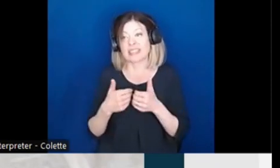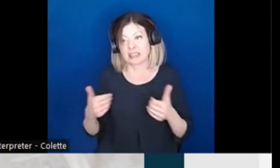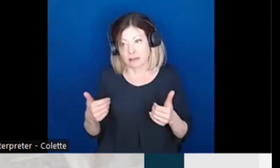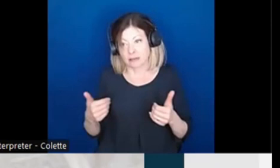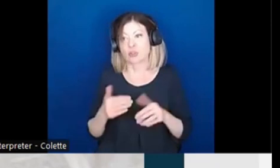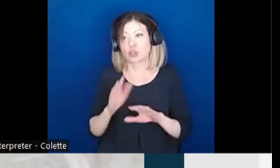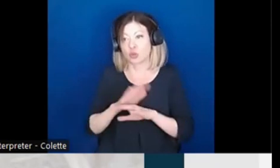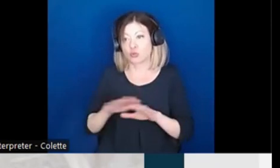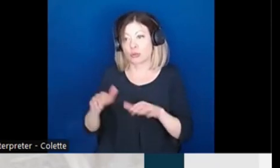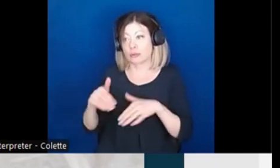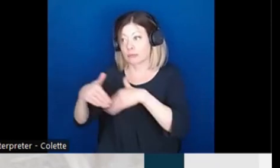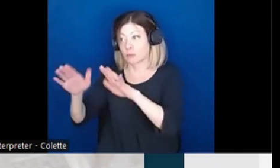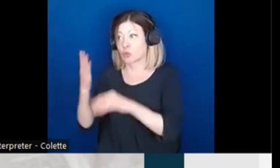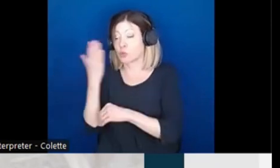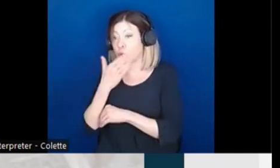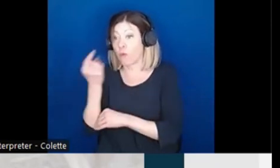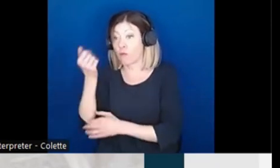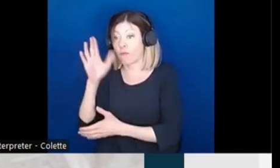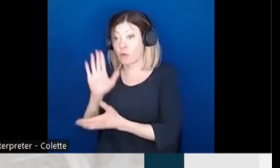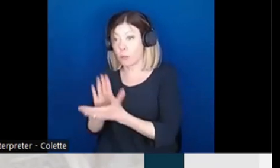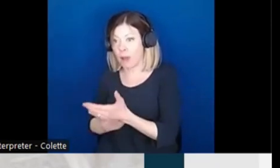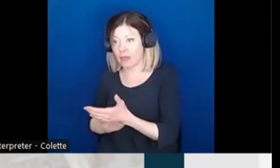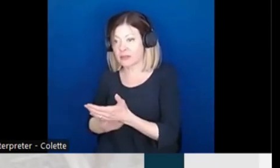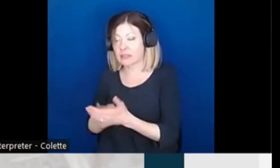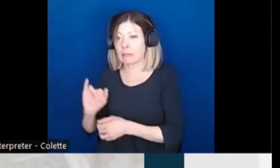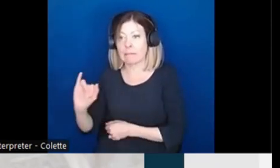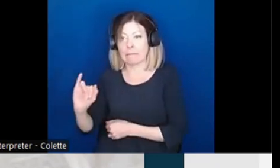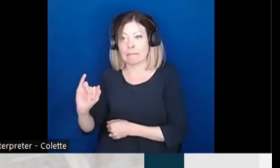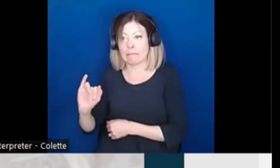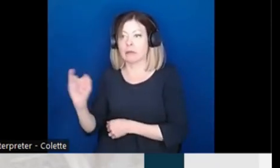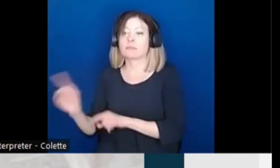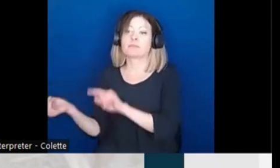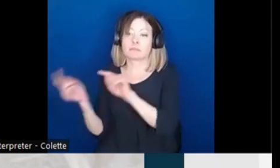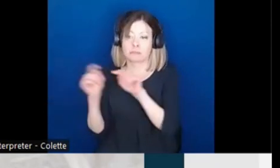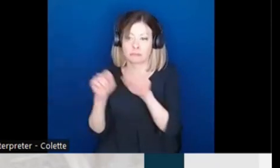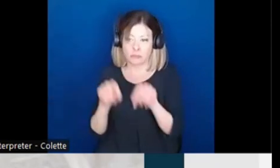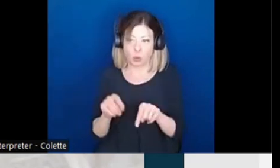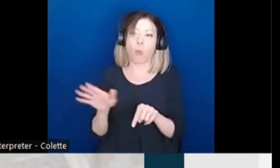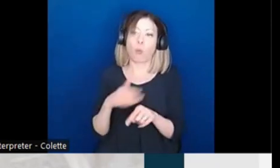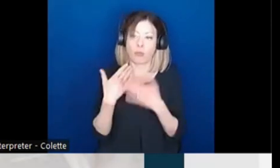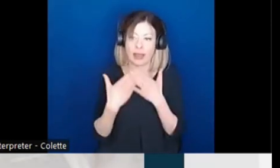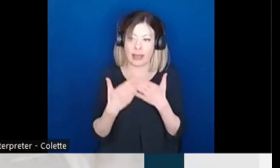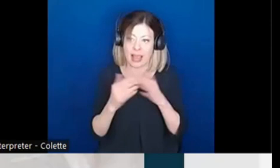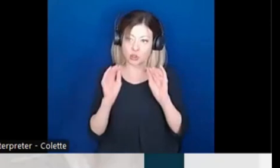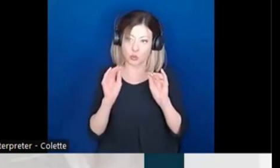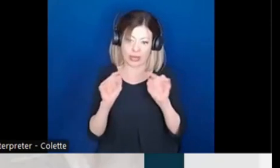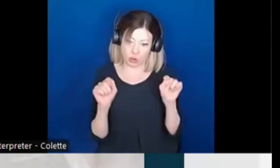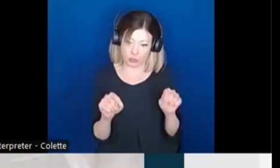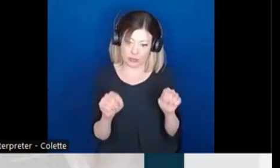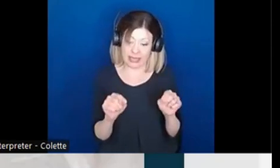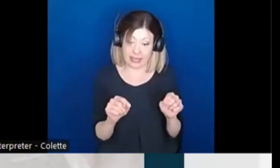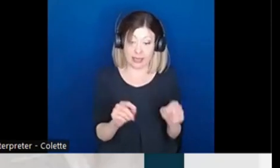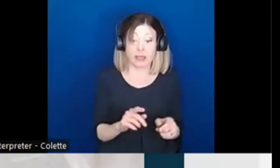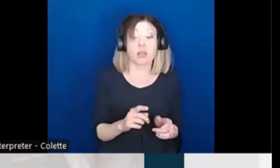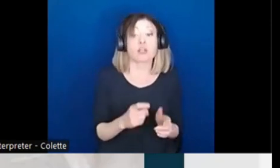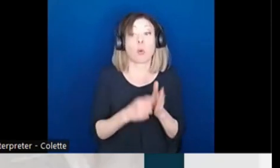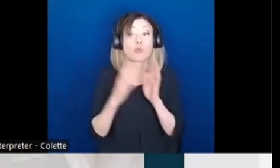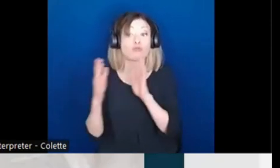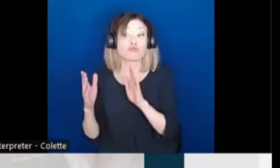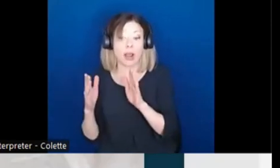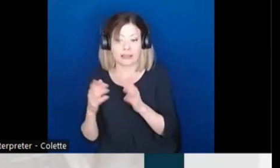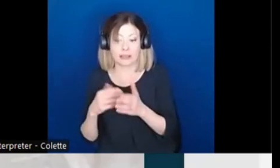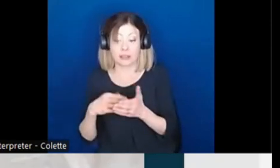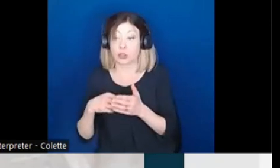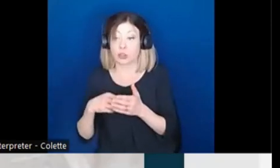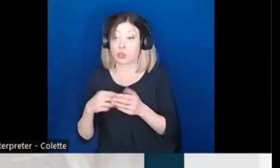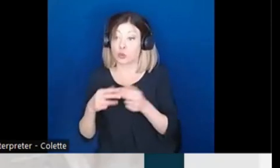school for a few months. On the right, we can see a newspaper with a magnifying glass. Patrick was very short-sighted. He actually